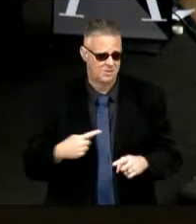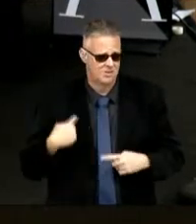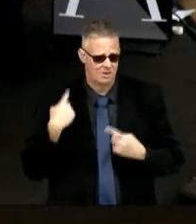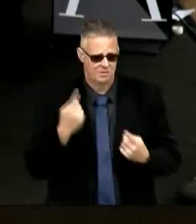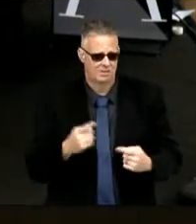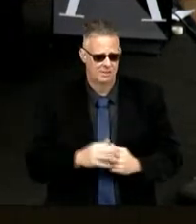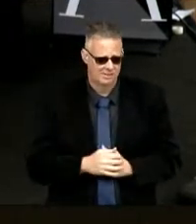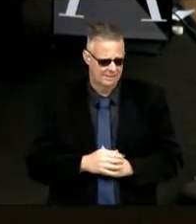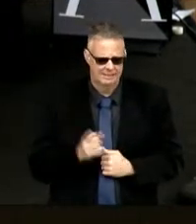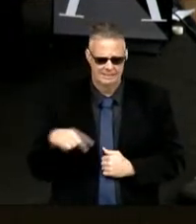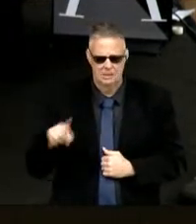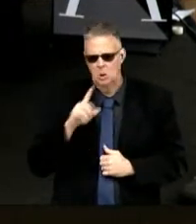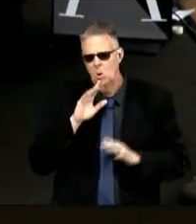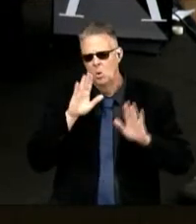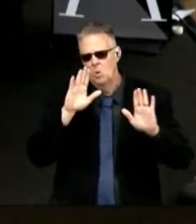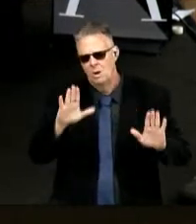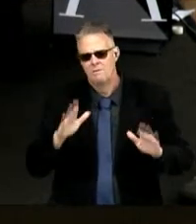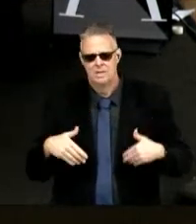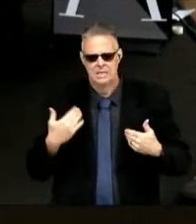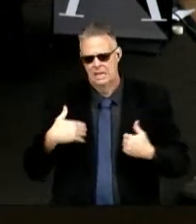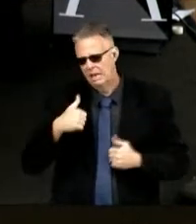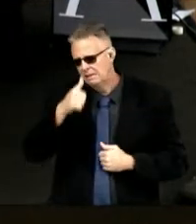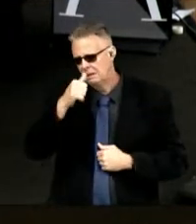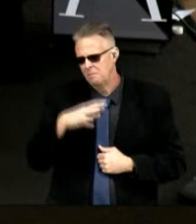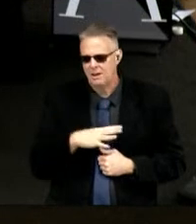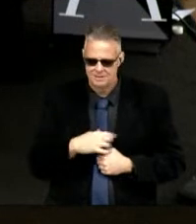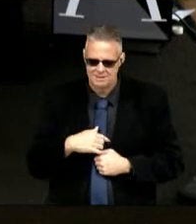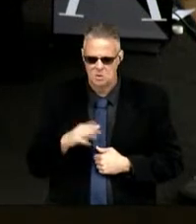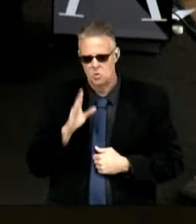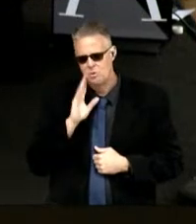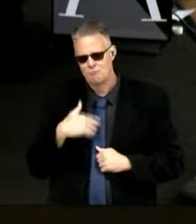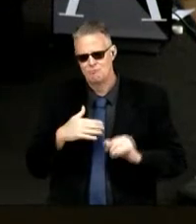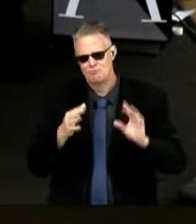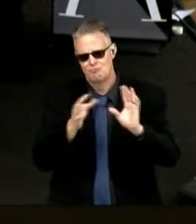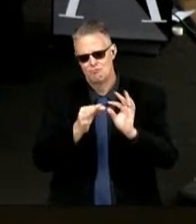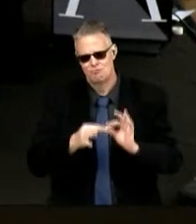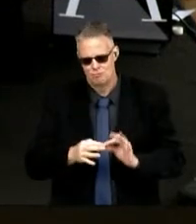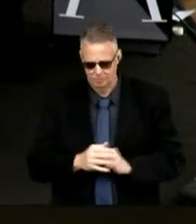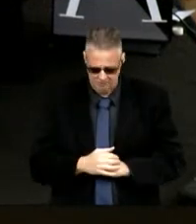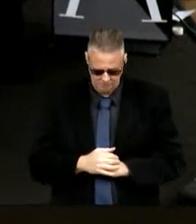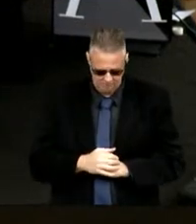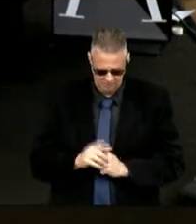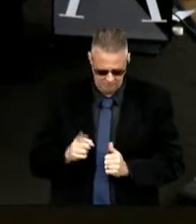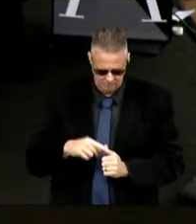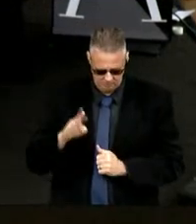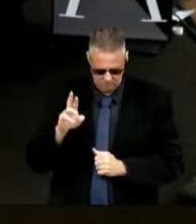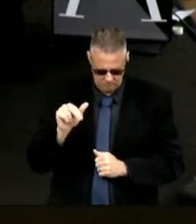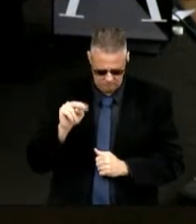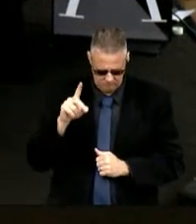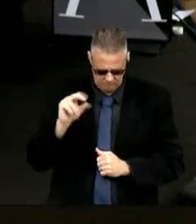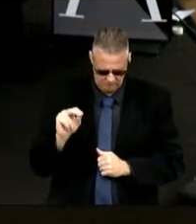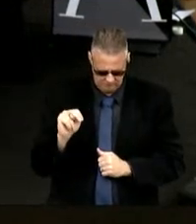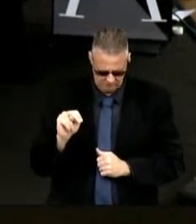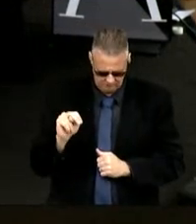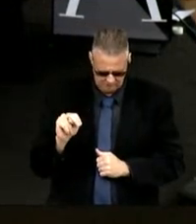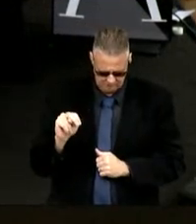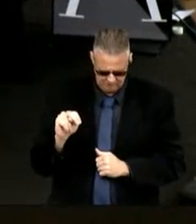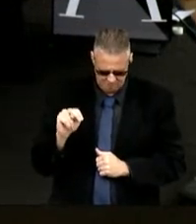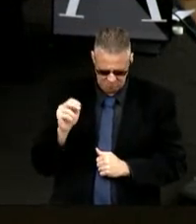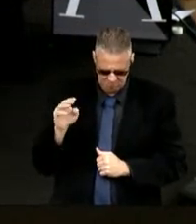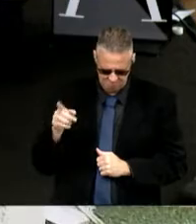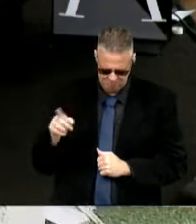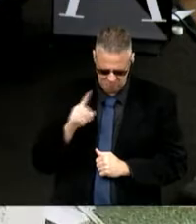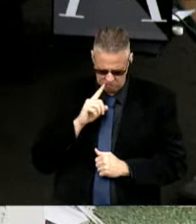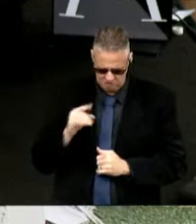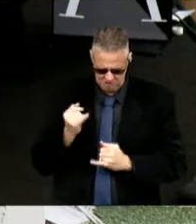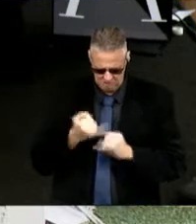are just fantastic young men that I'm going to be speaking about. The first is Brandon Milmer, who is now a very